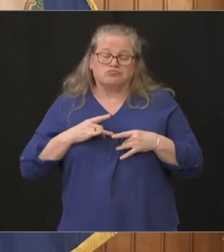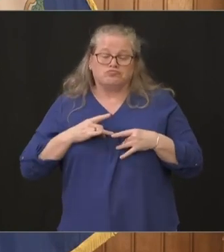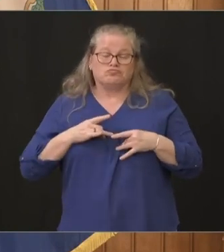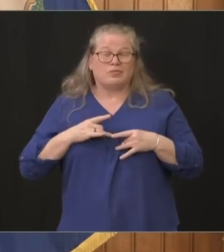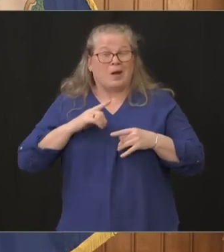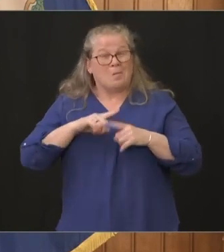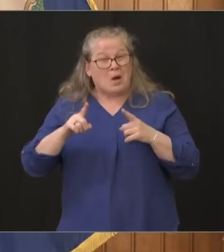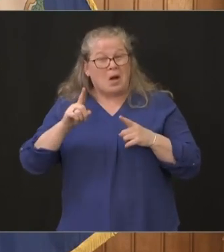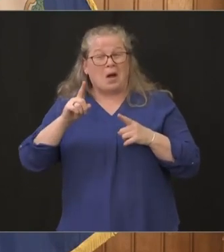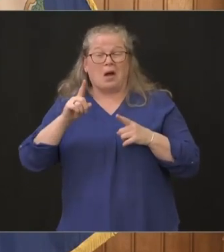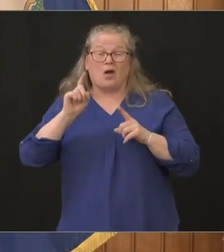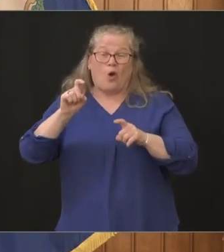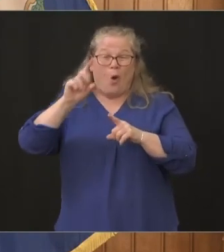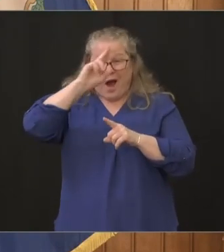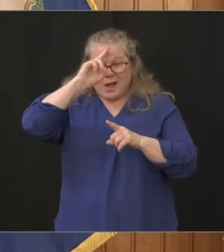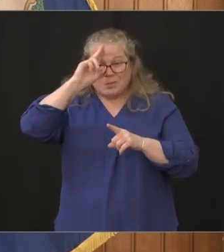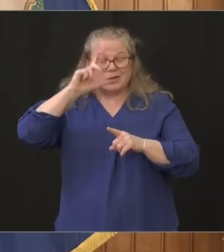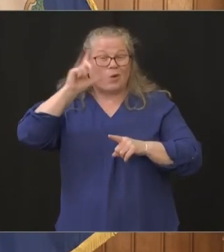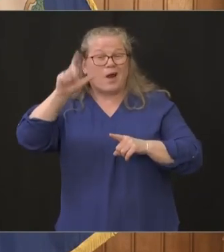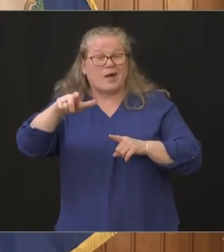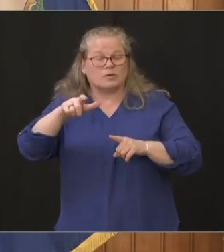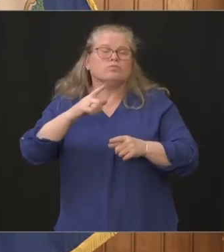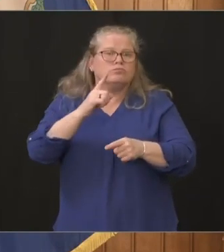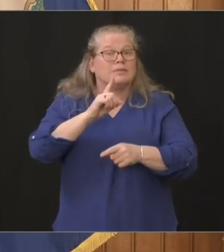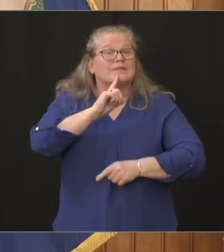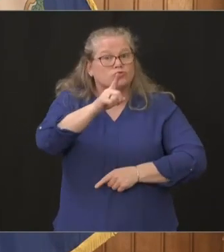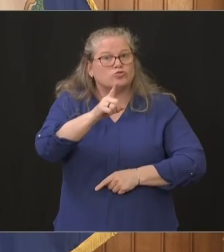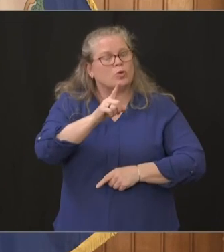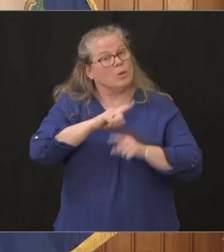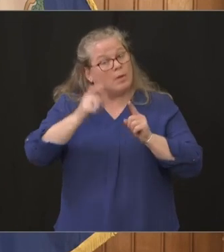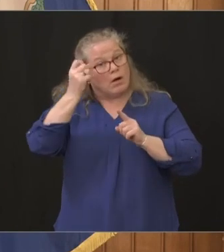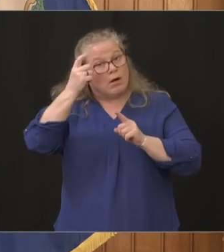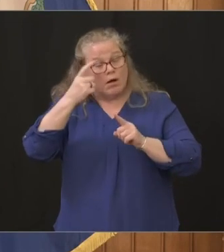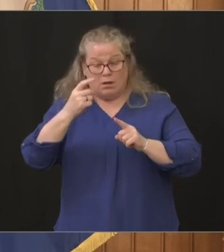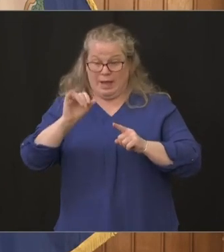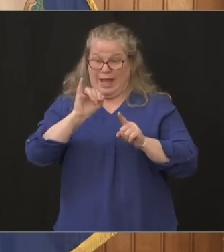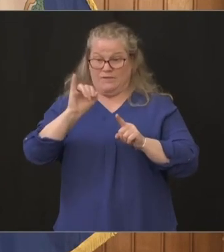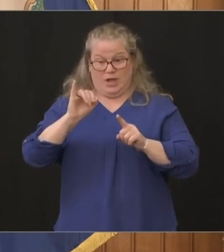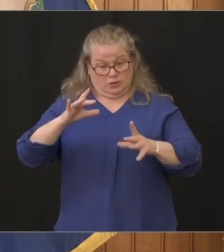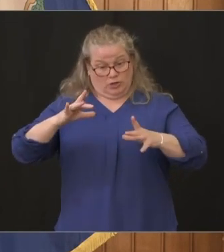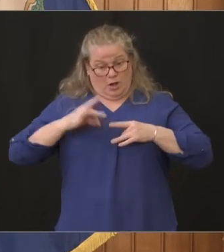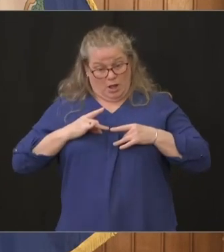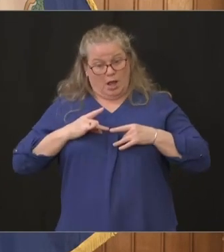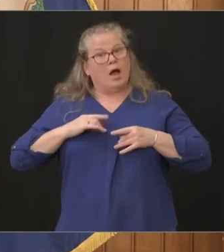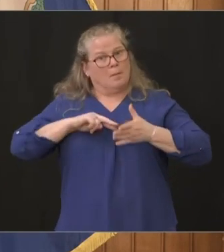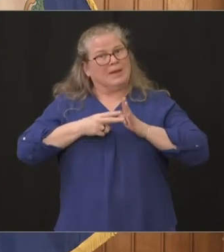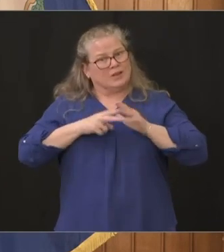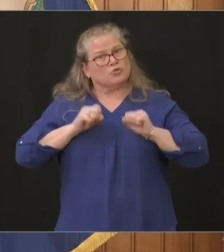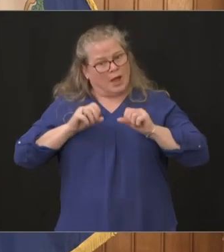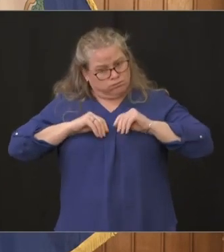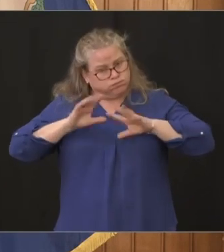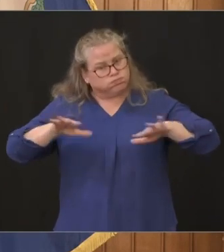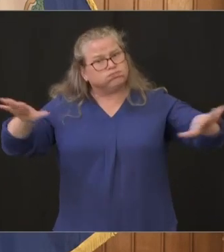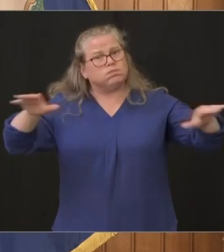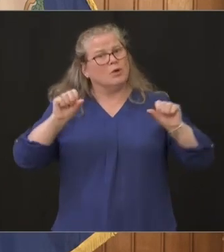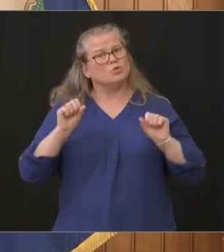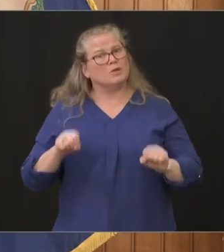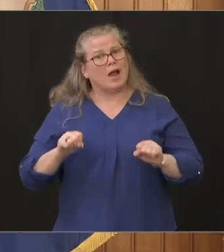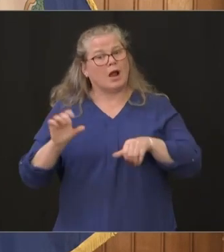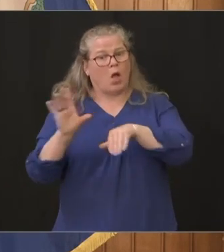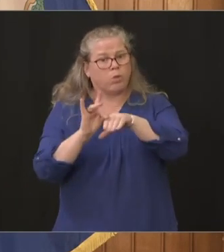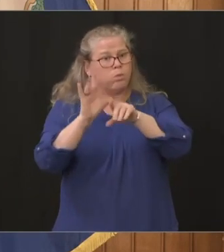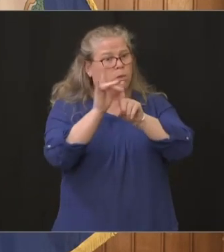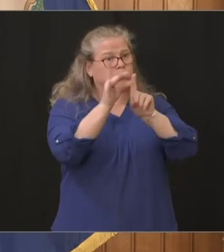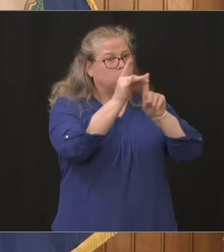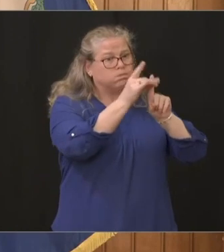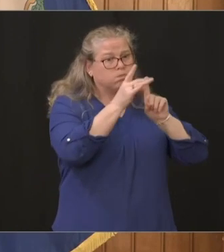get hospitalized which is true but you are still infecting other people that's why it is so important that you uh stay close to home